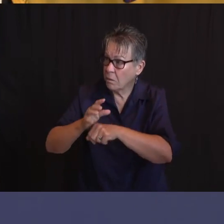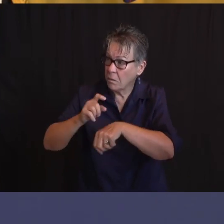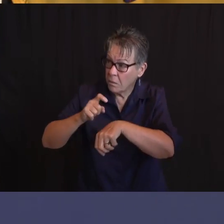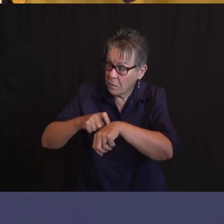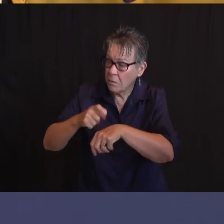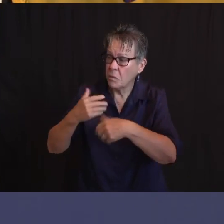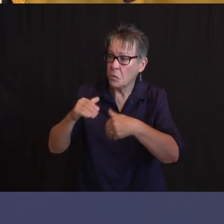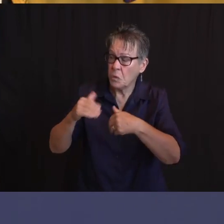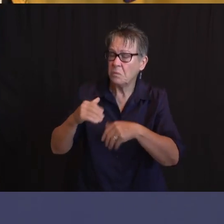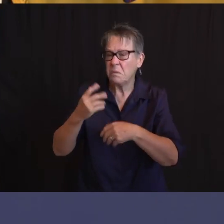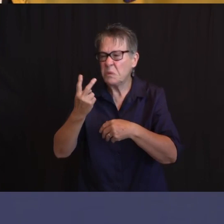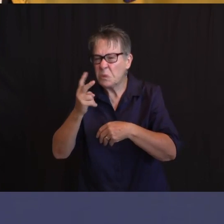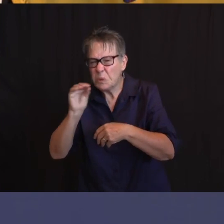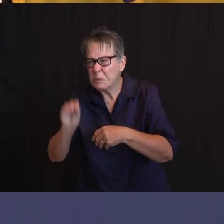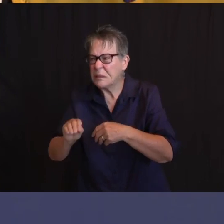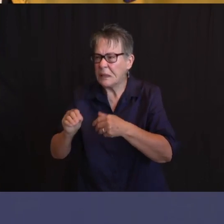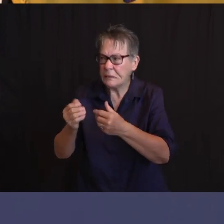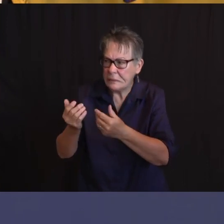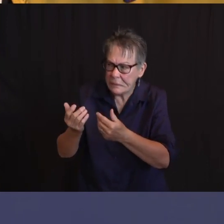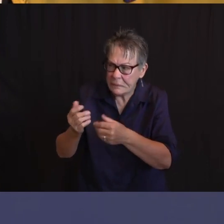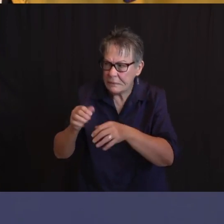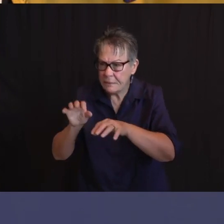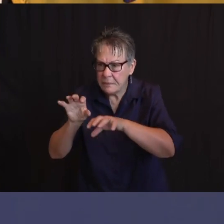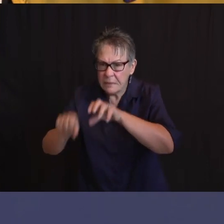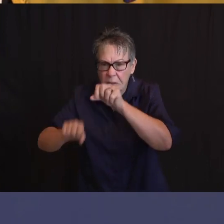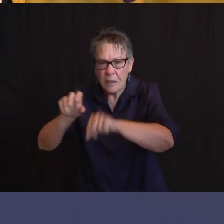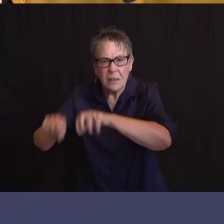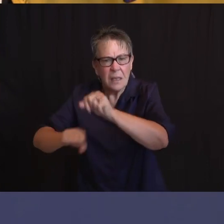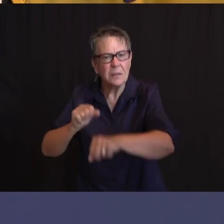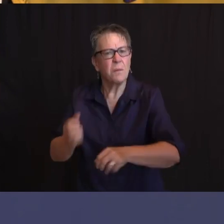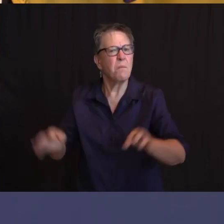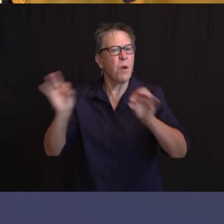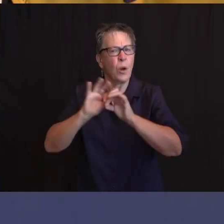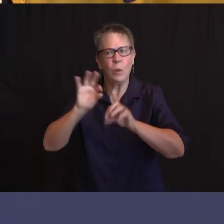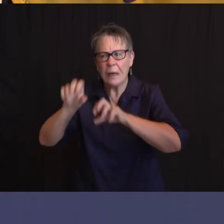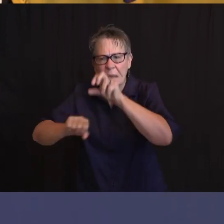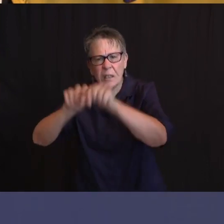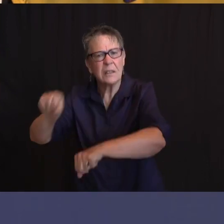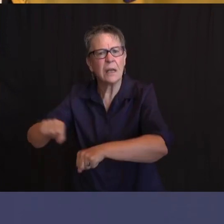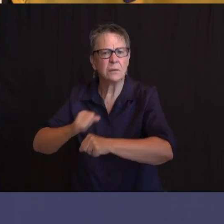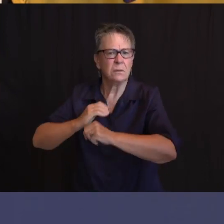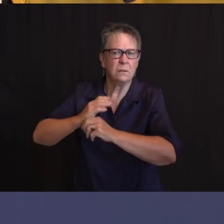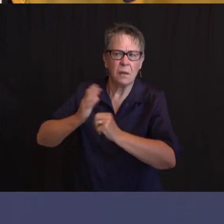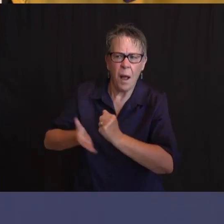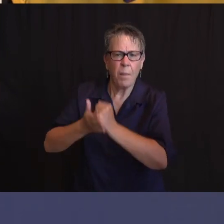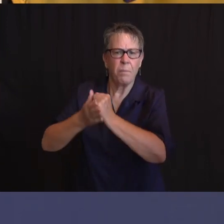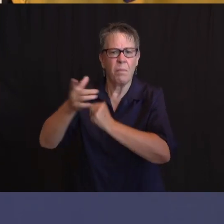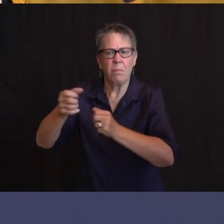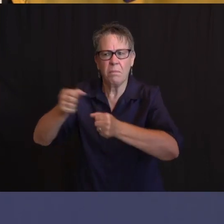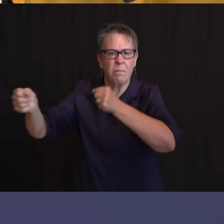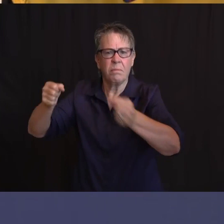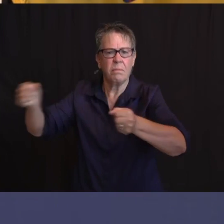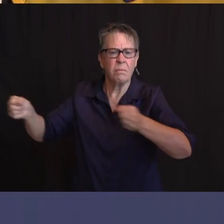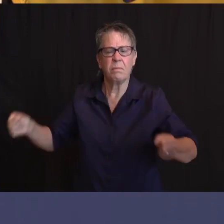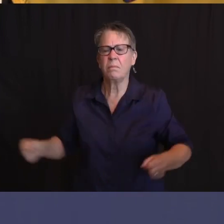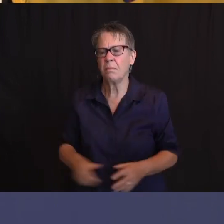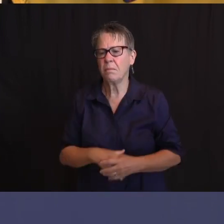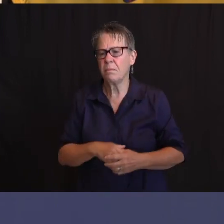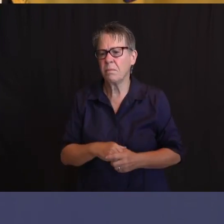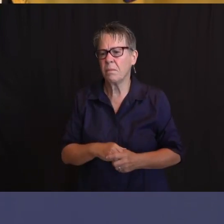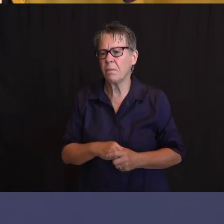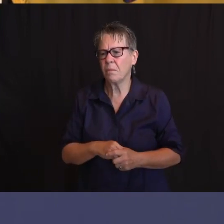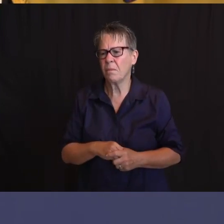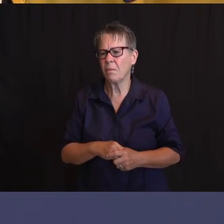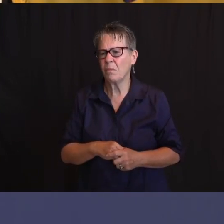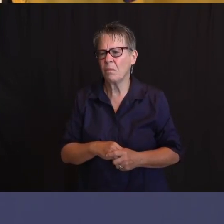tests that were taken that day. It's not going to quite be that, but today we announced 313 positives. You know, you've